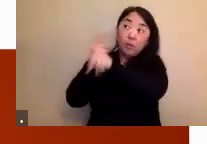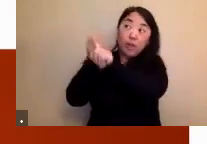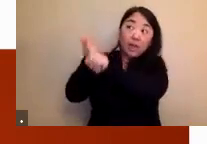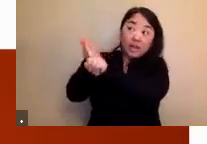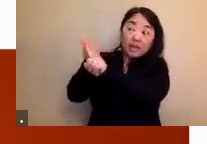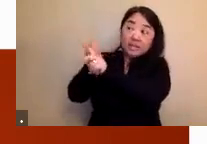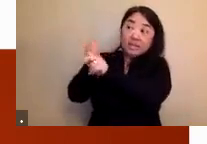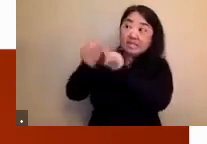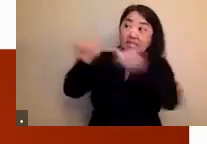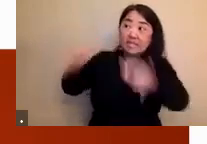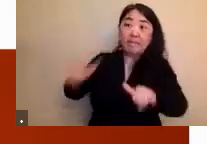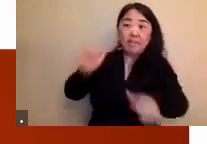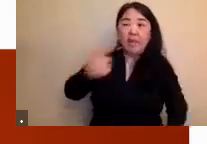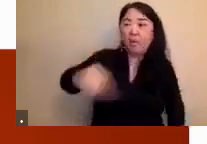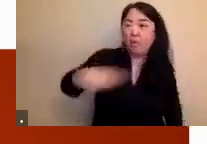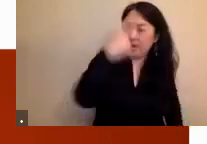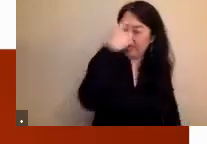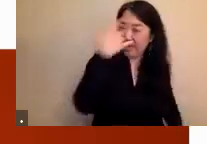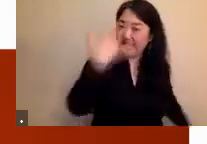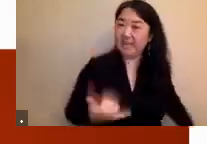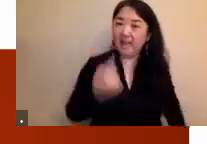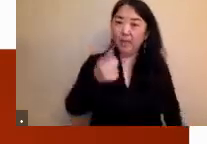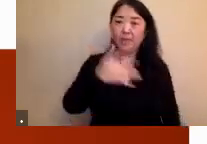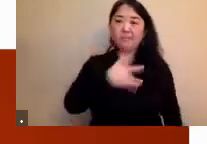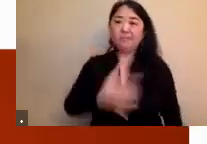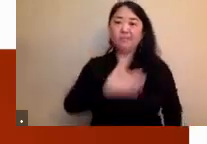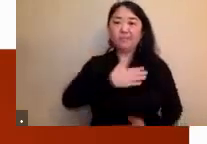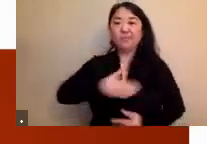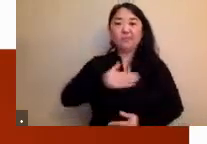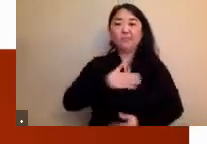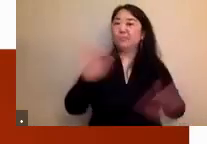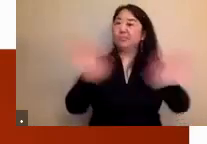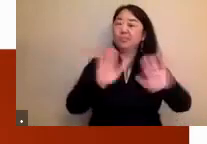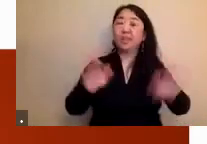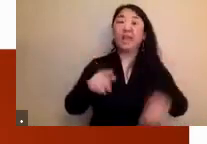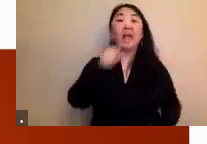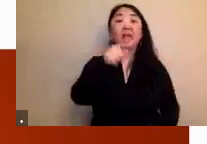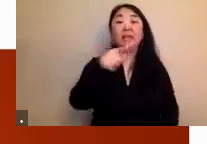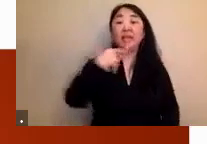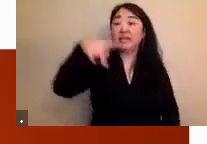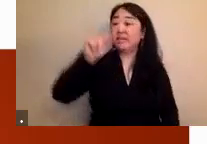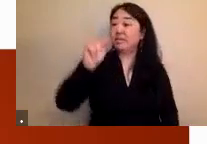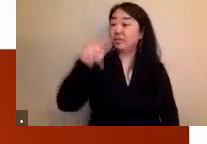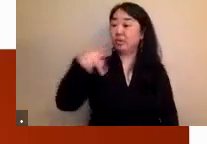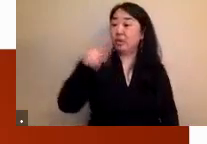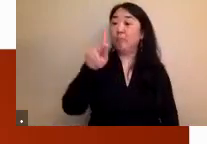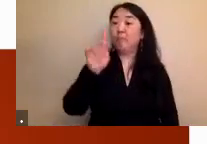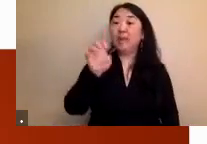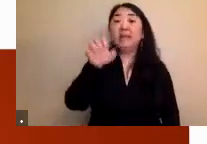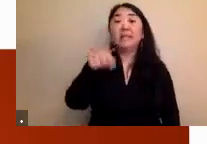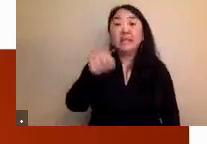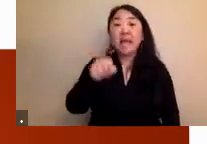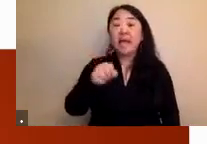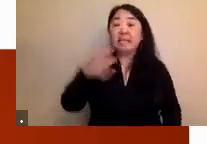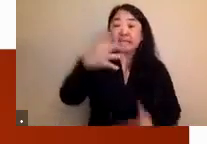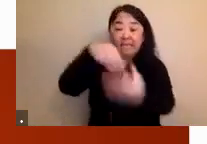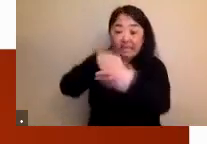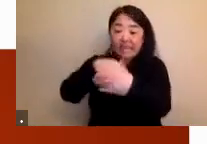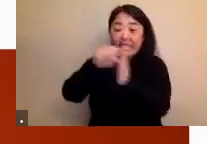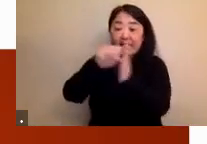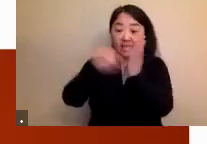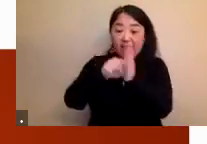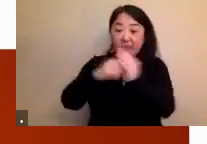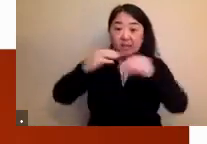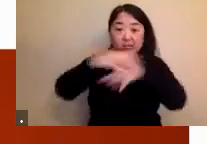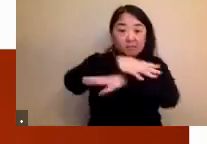is today that we typically enjoy. The turnpike, even though it is an interstate highway system, it